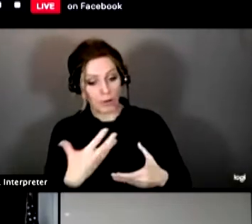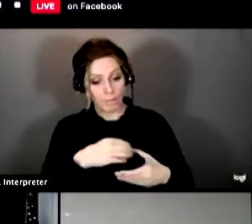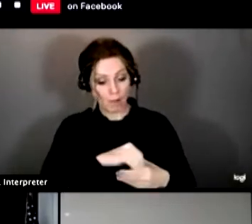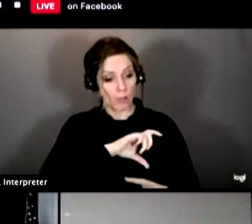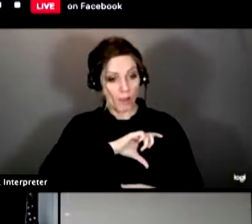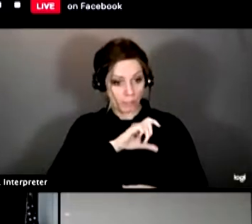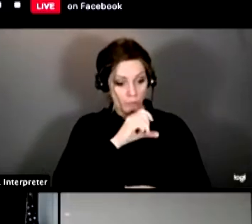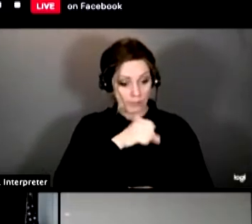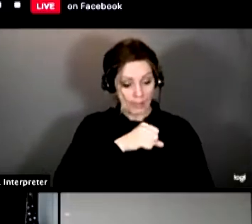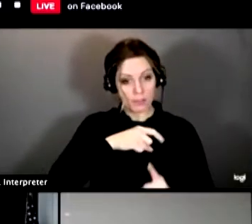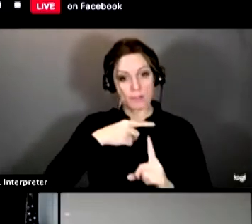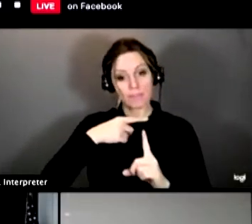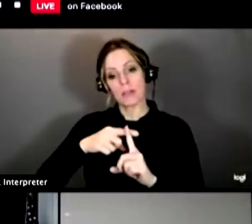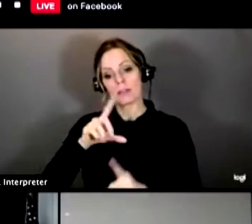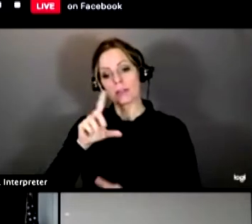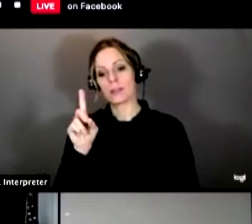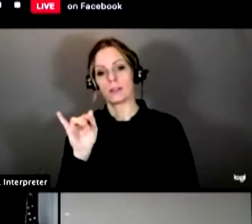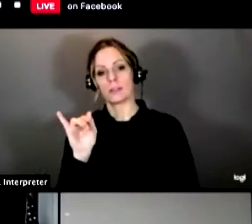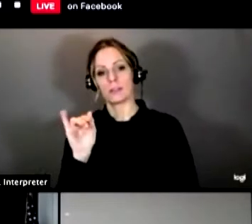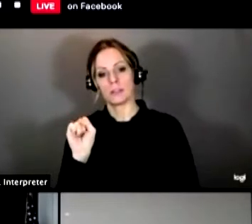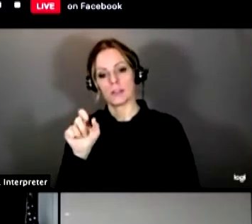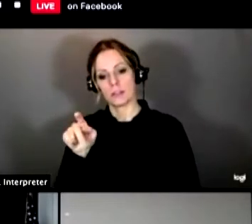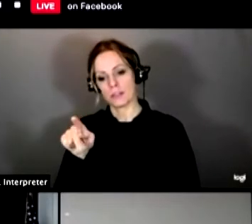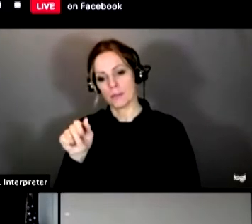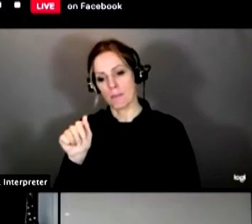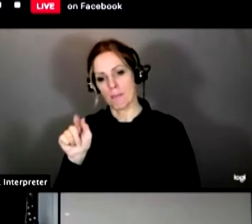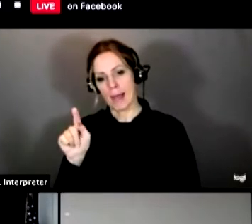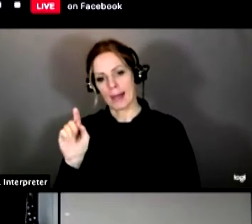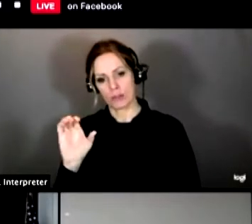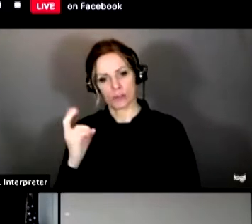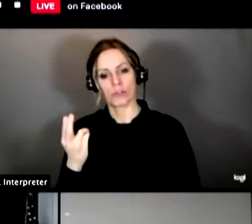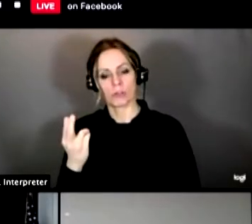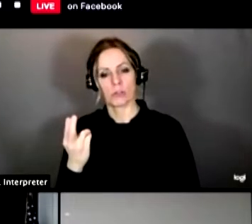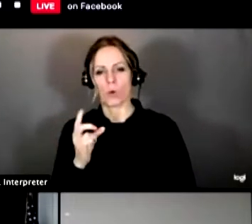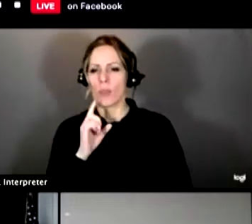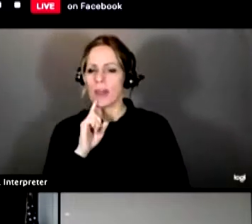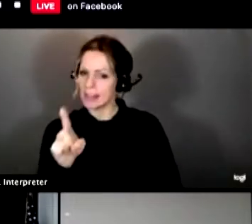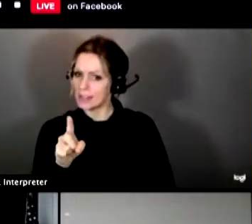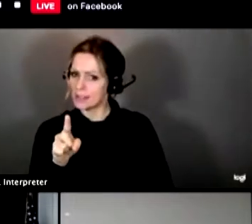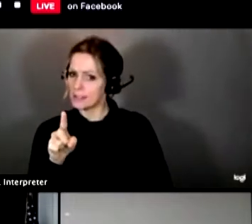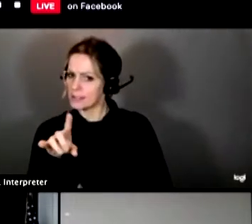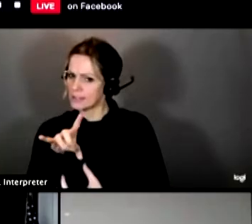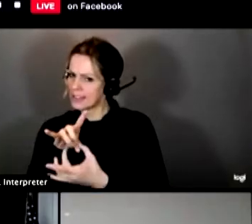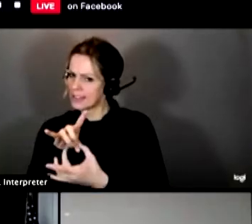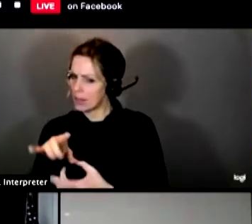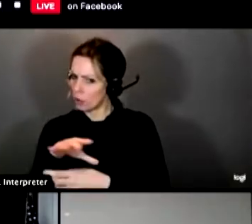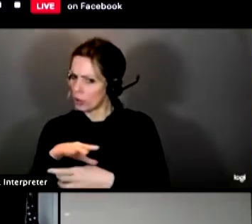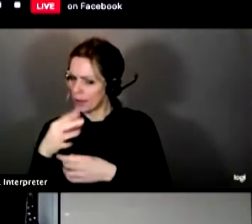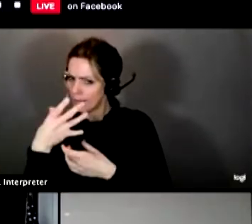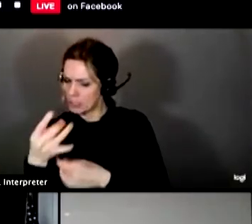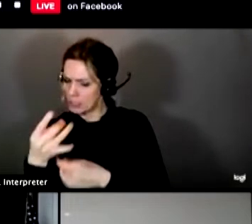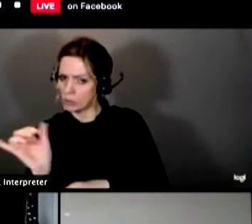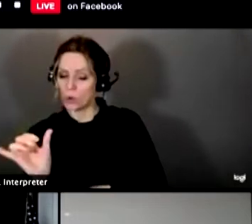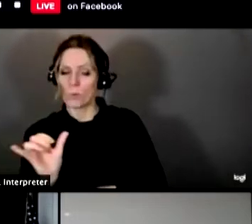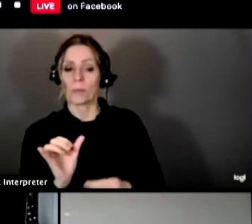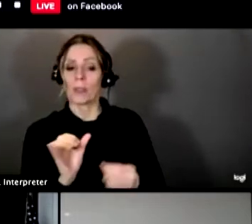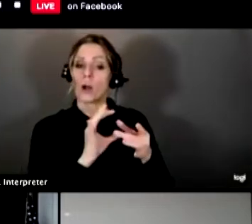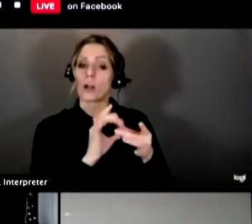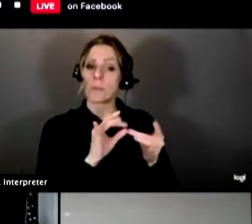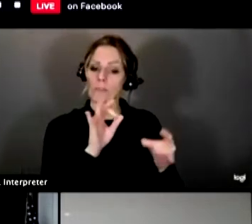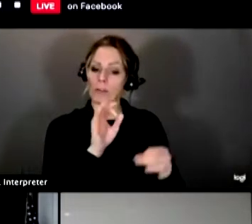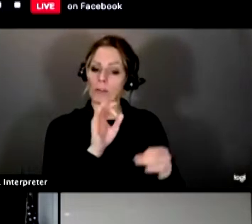And I think that's an area of interest for this group. Quickly, I want to read a Facebook comment. Shelley McKissick says, how can we